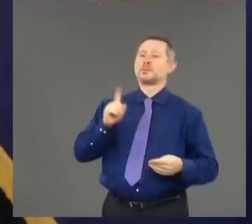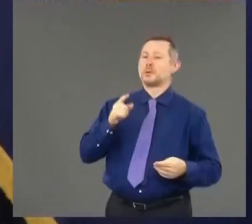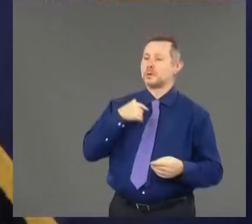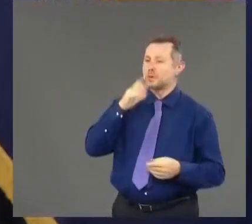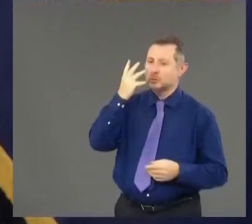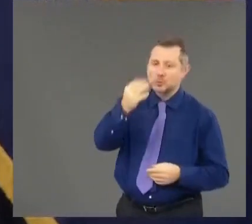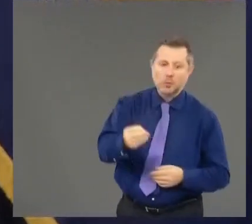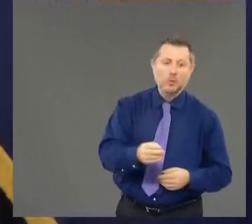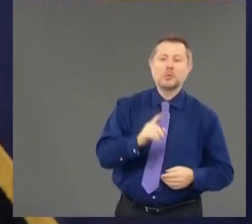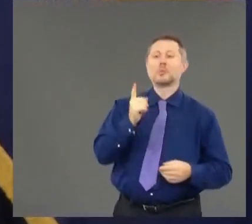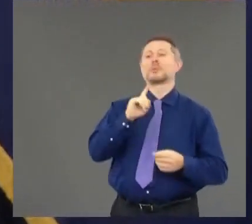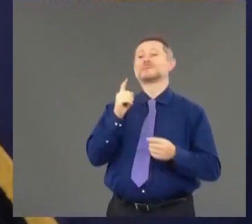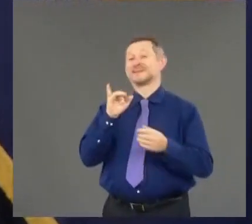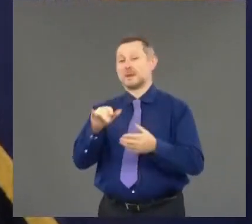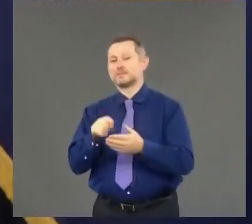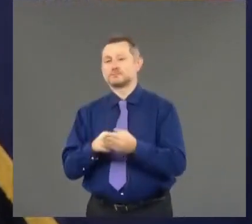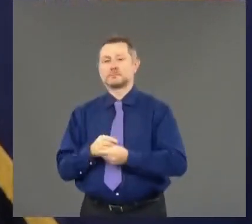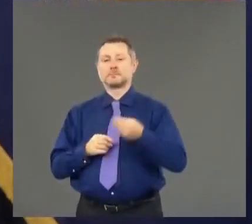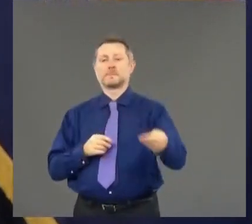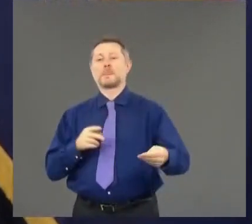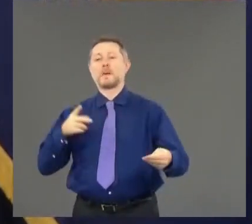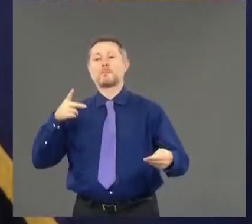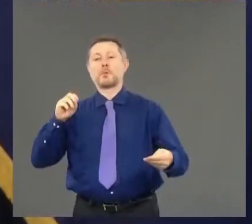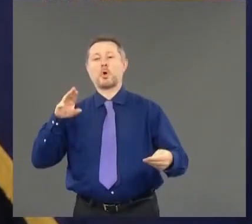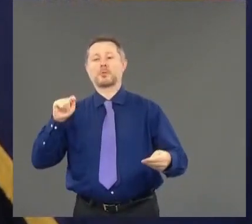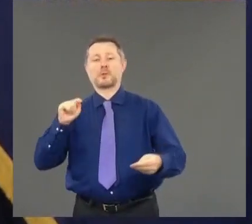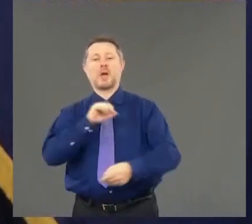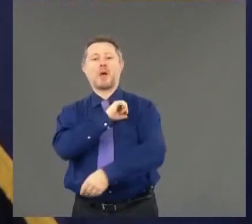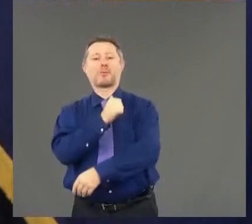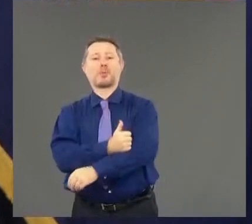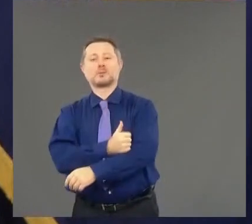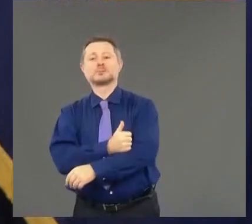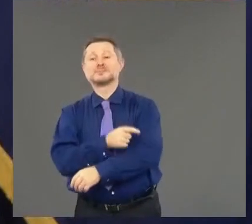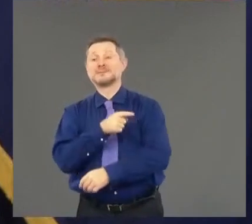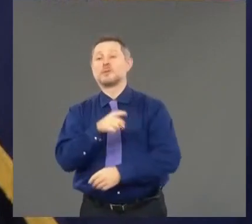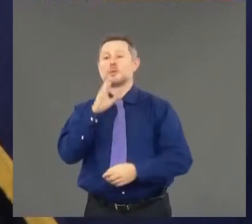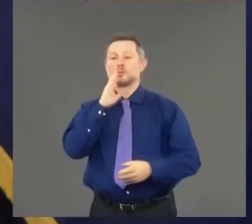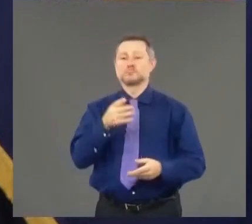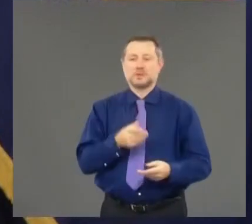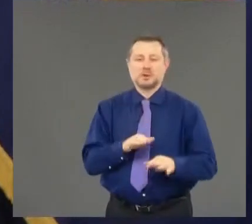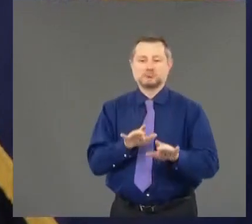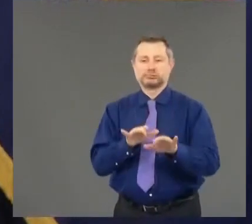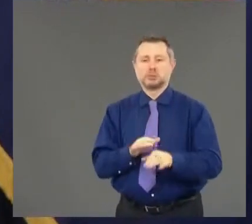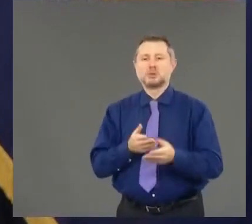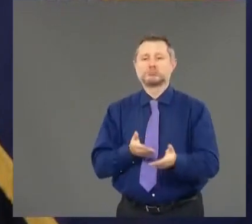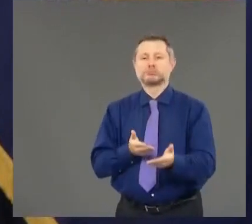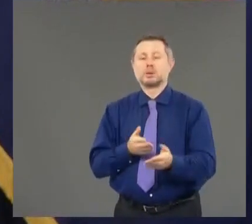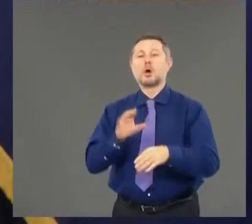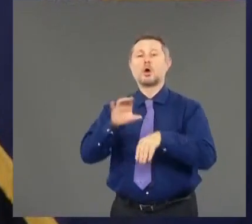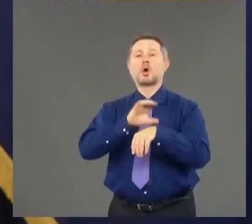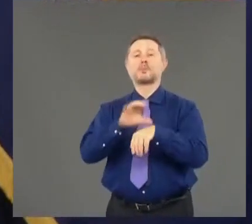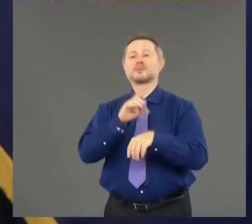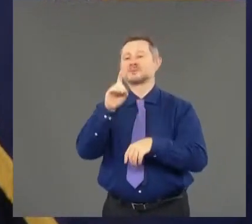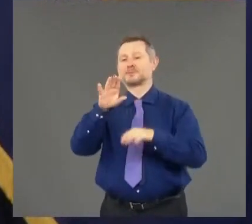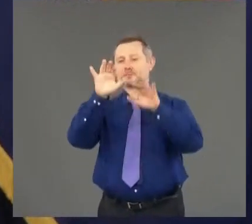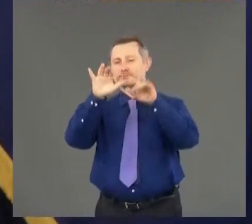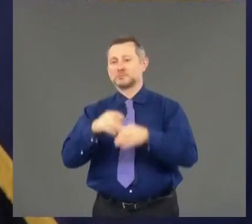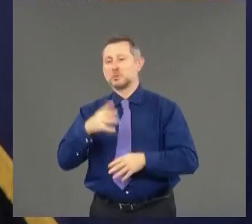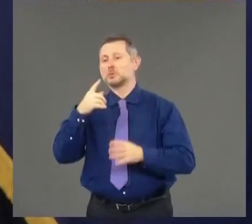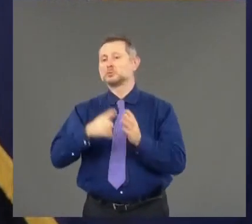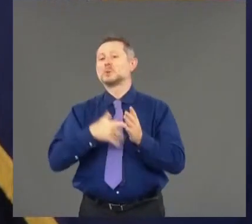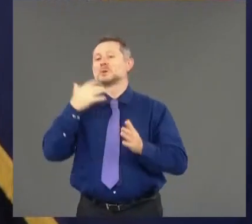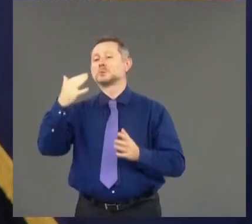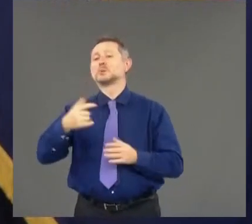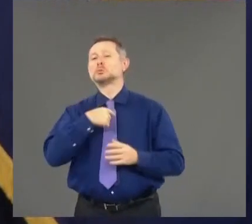be collected by the Port Authority. They're being entered into a database. We then do random checks off